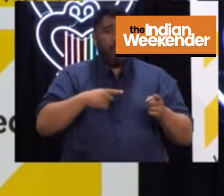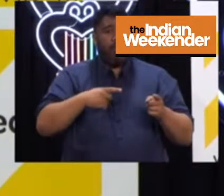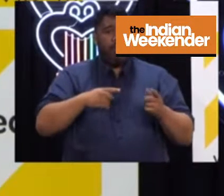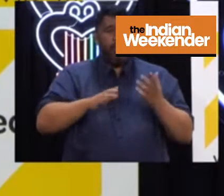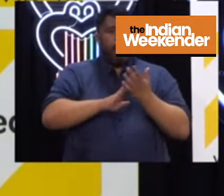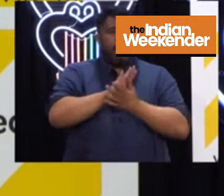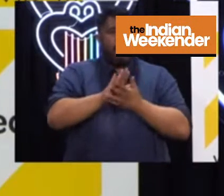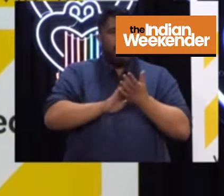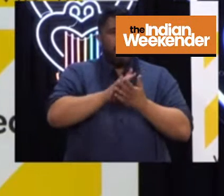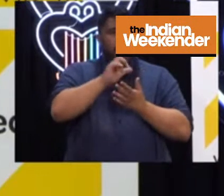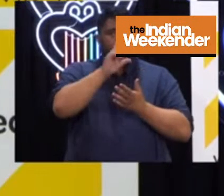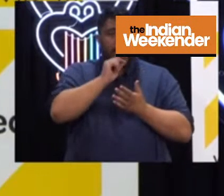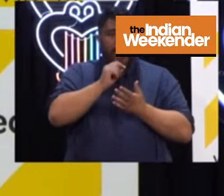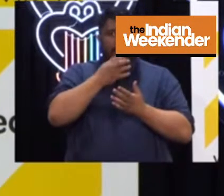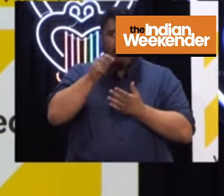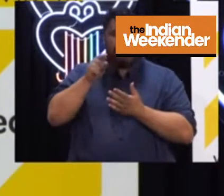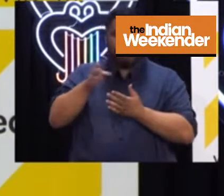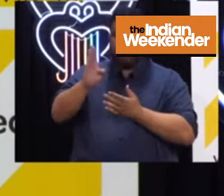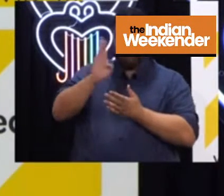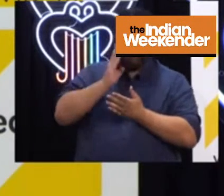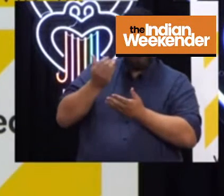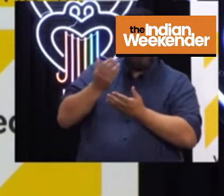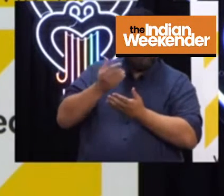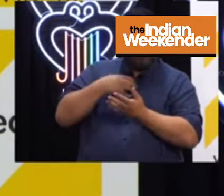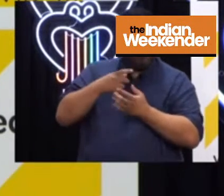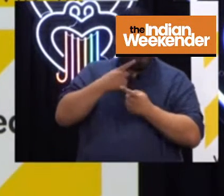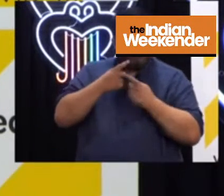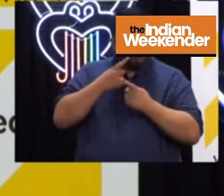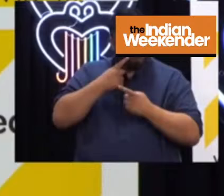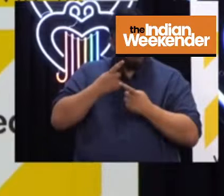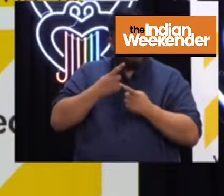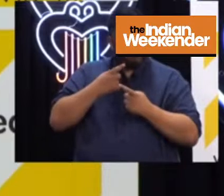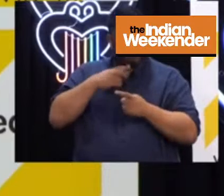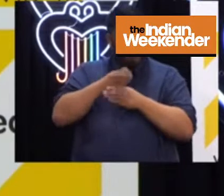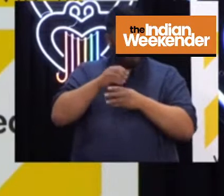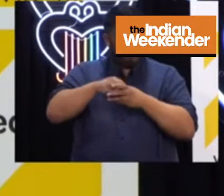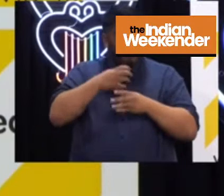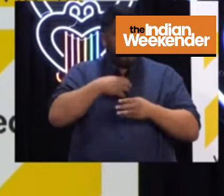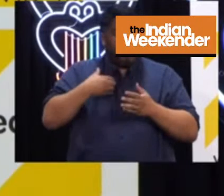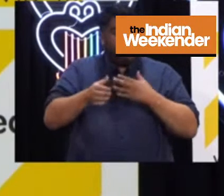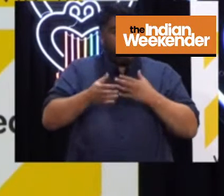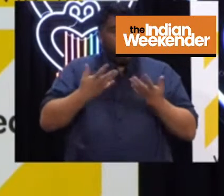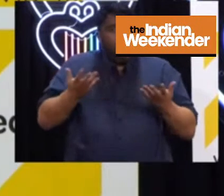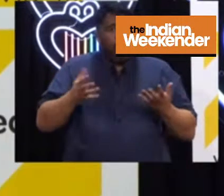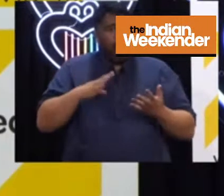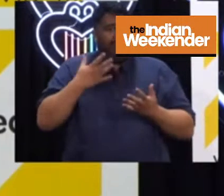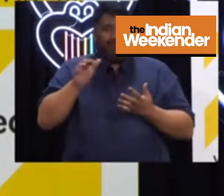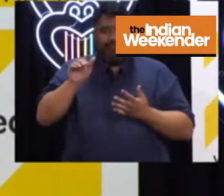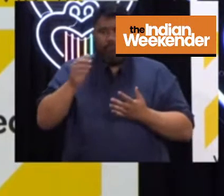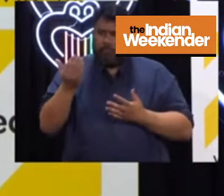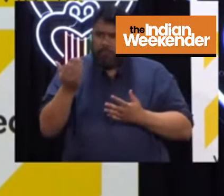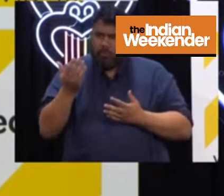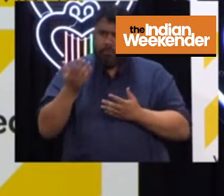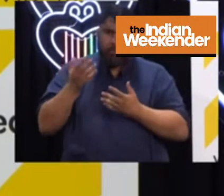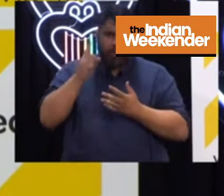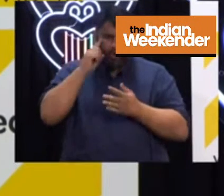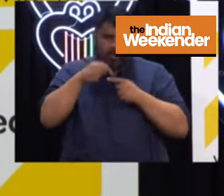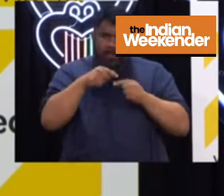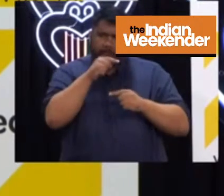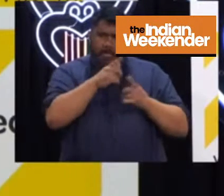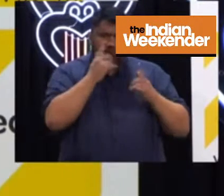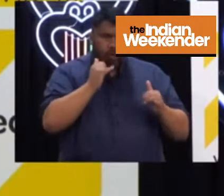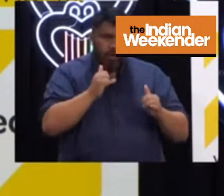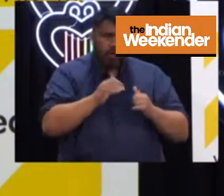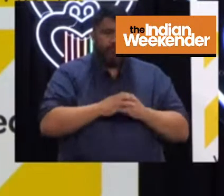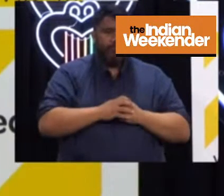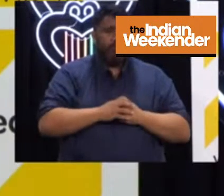very close feedback from those who work within government into how it's working, and also B, we have a very small number